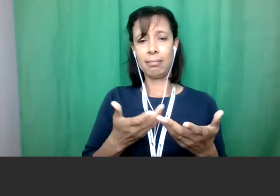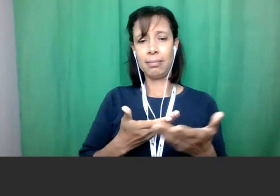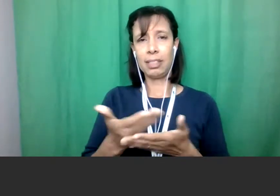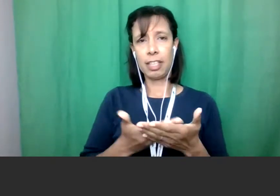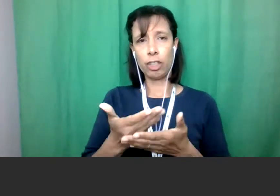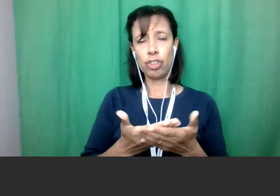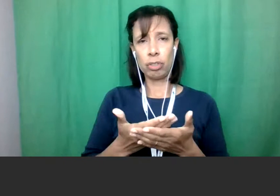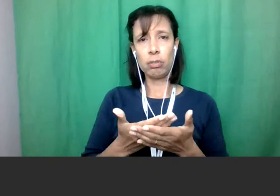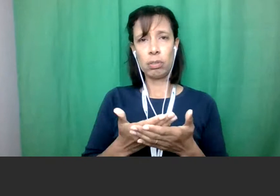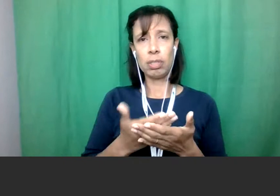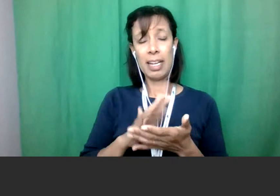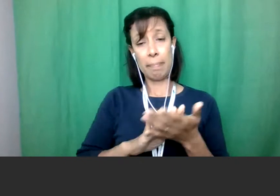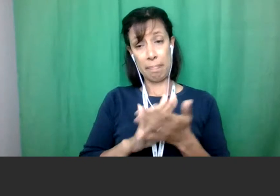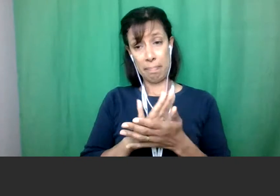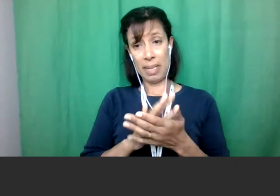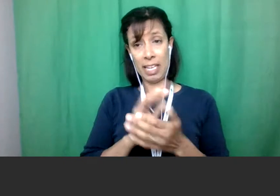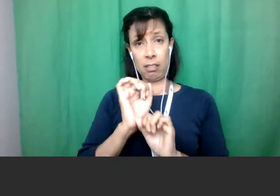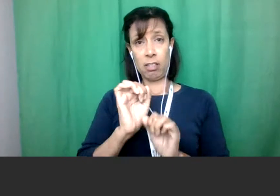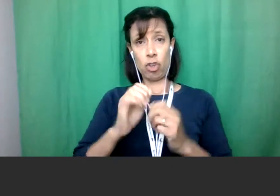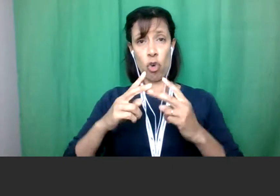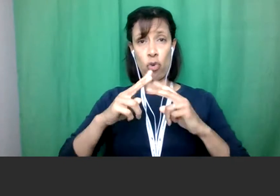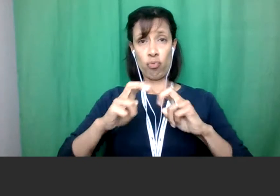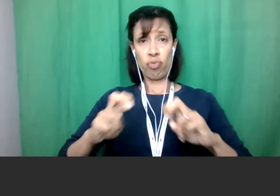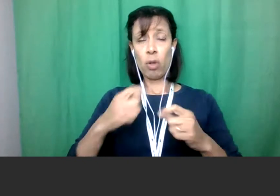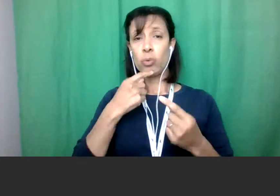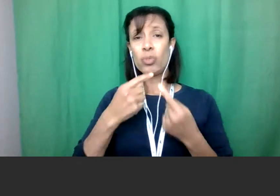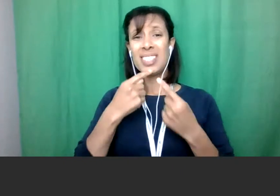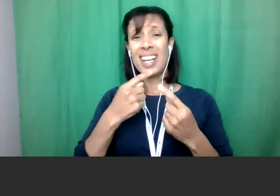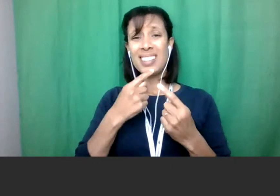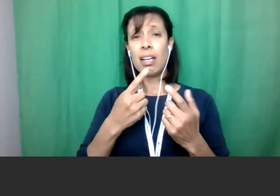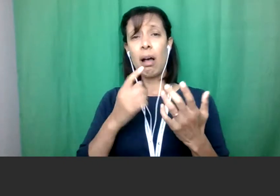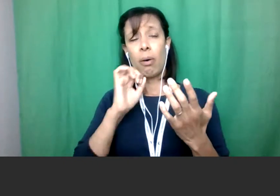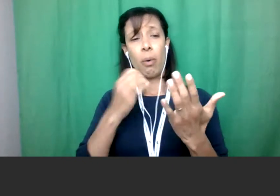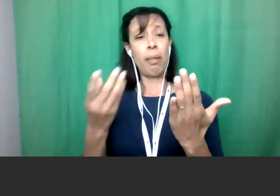as part of the dissertation itself.